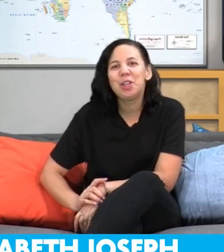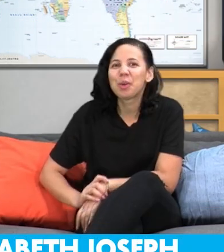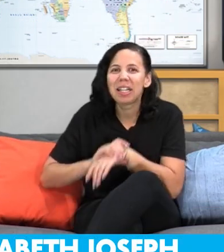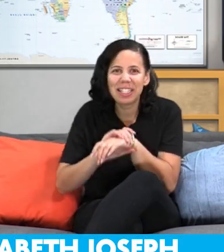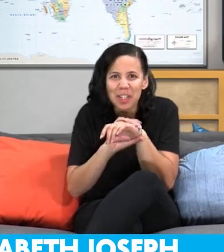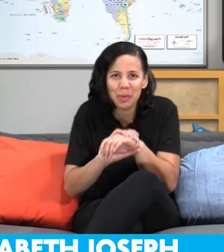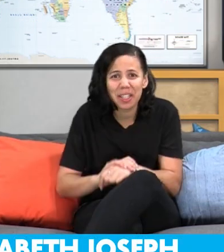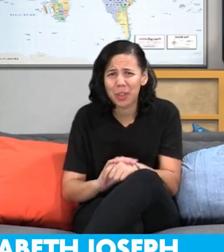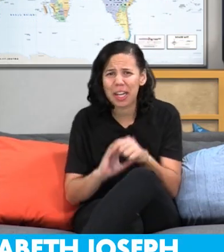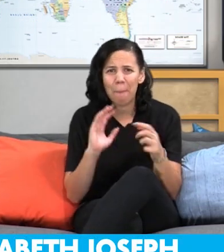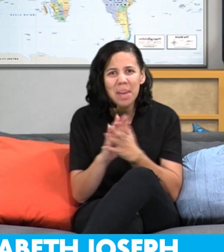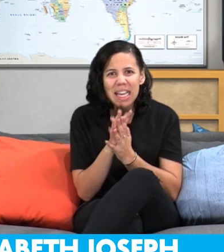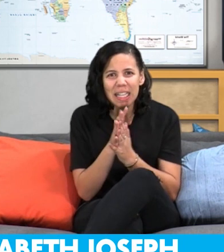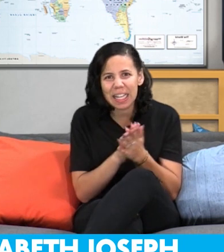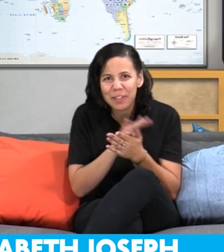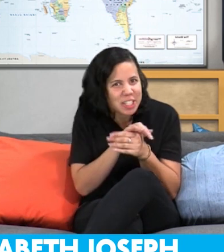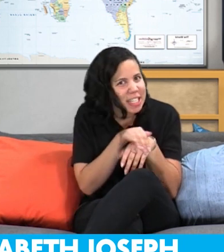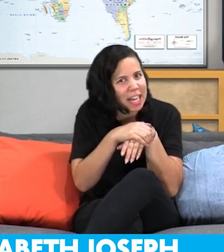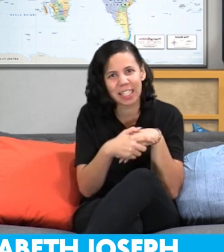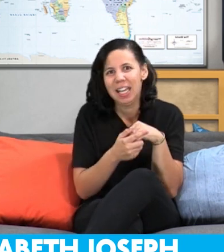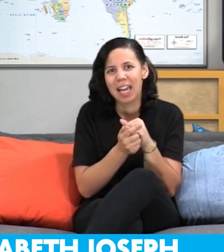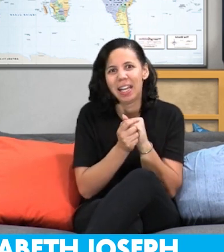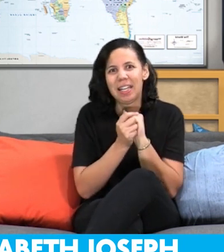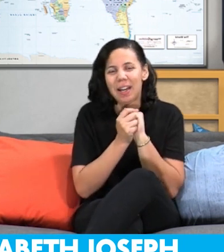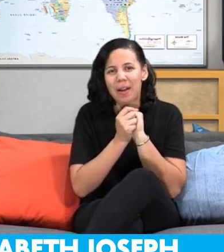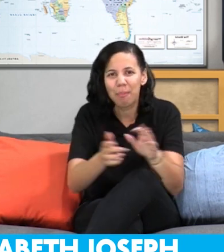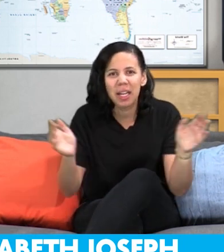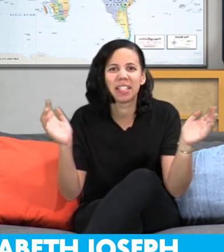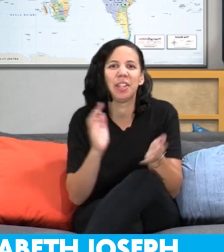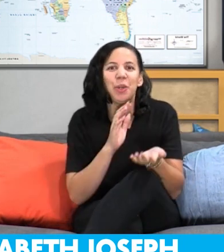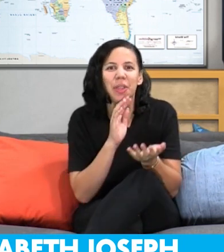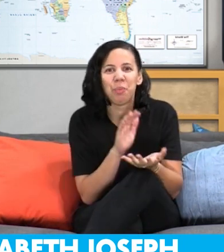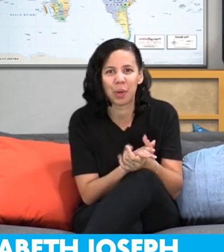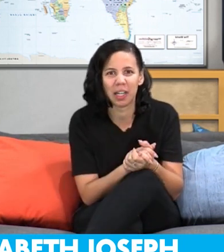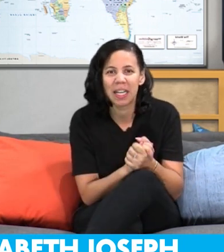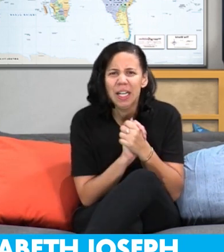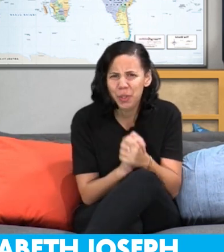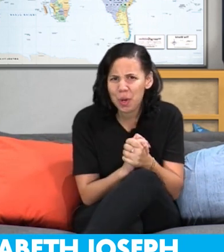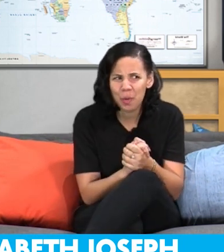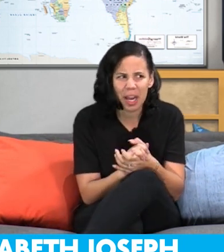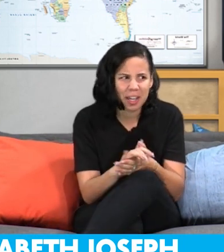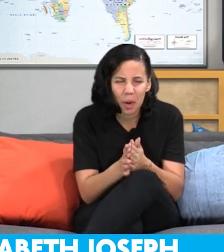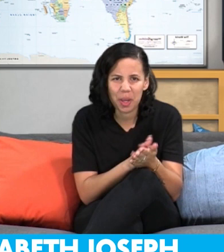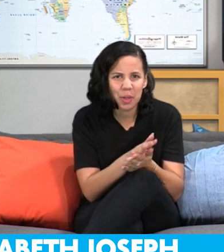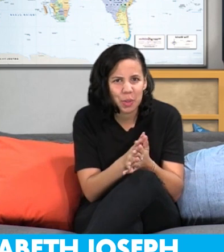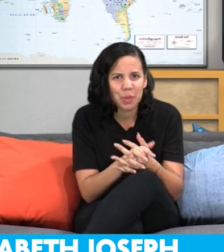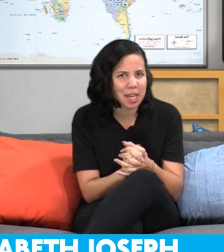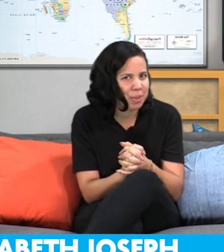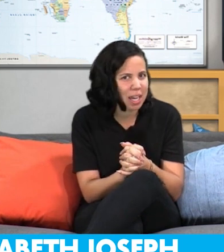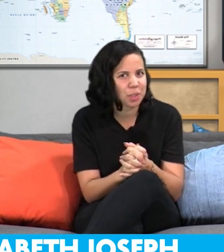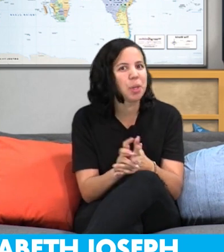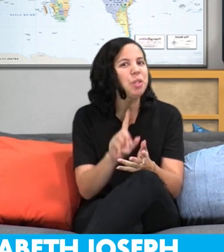Wow, thank you so much, Teacher Louisa, for that amazing activities and helping us get through that booklet. So right now we're going to